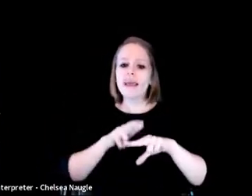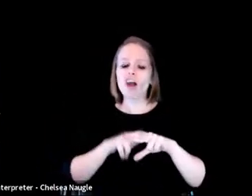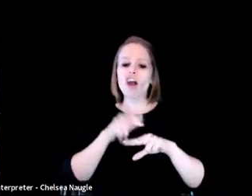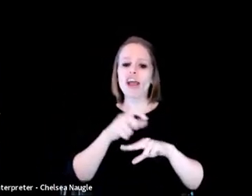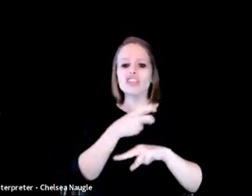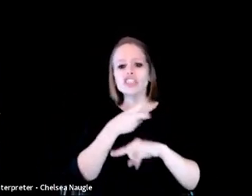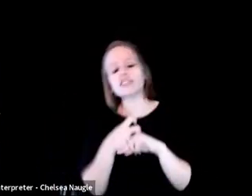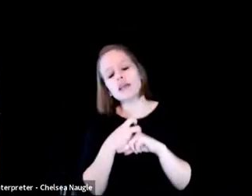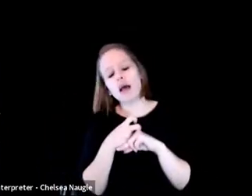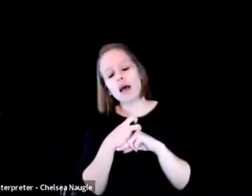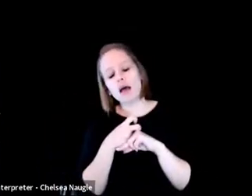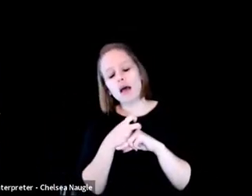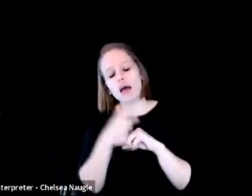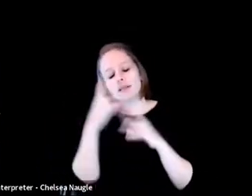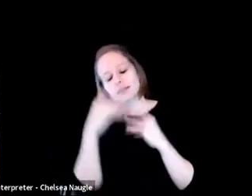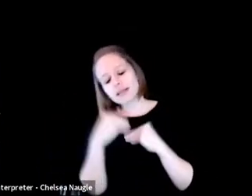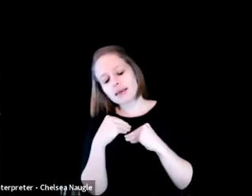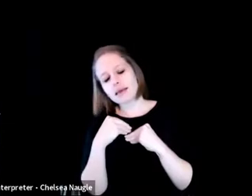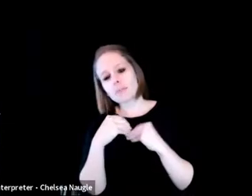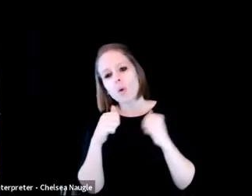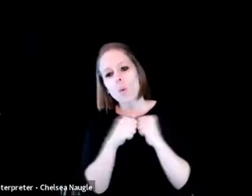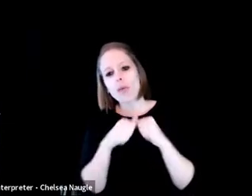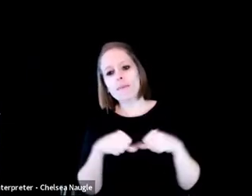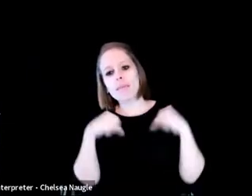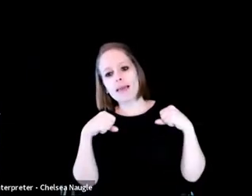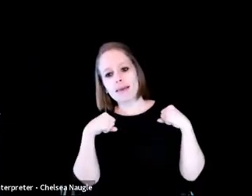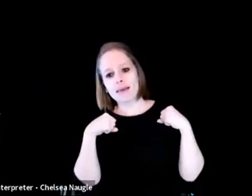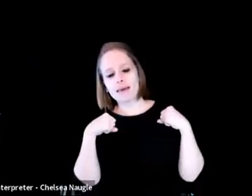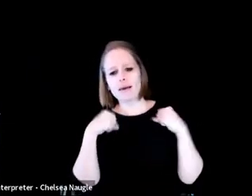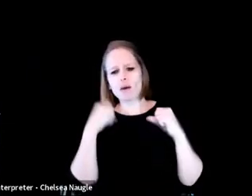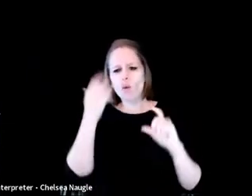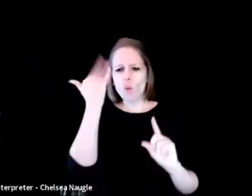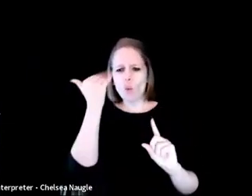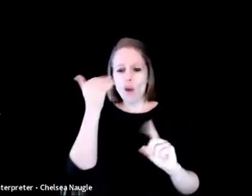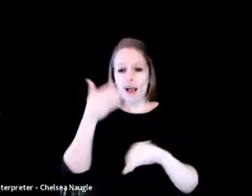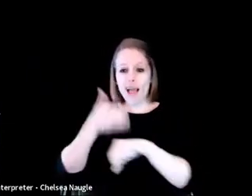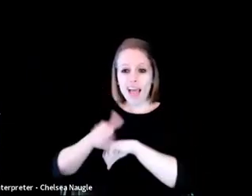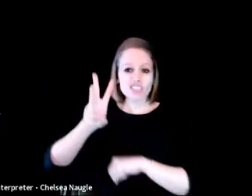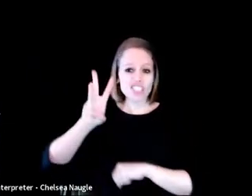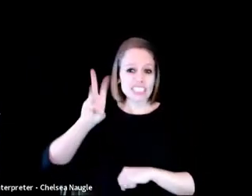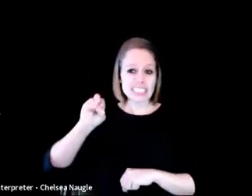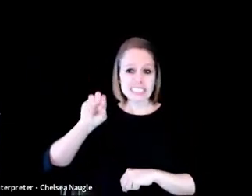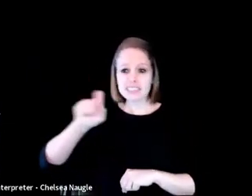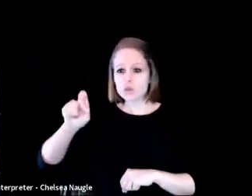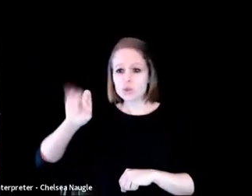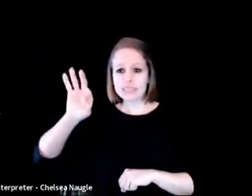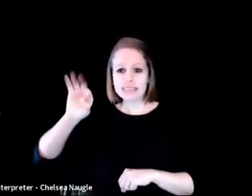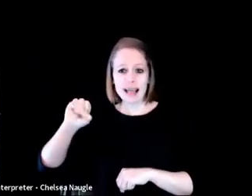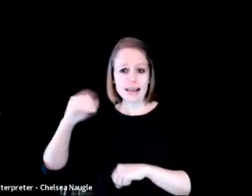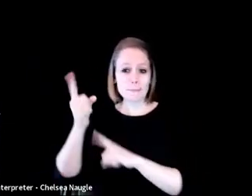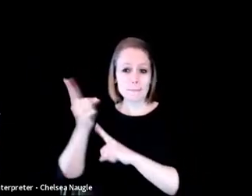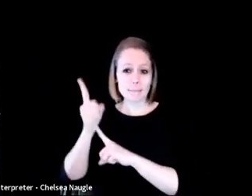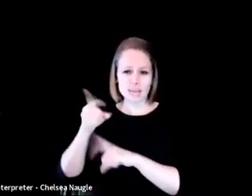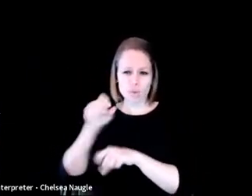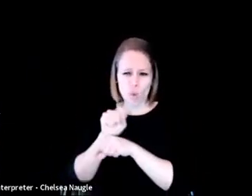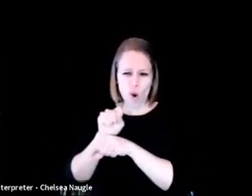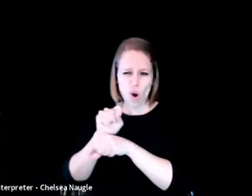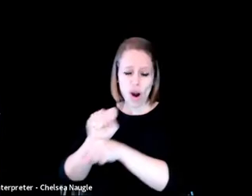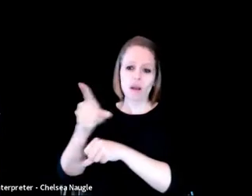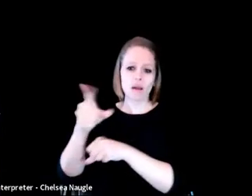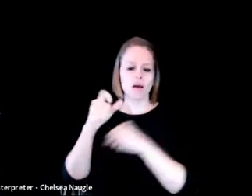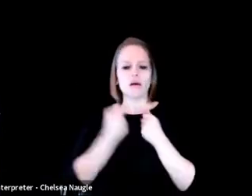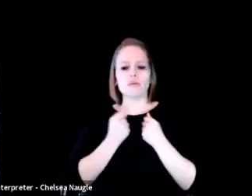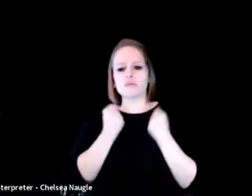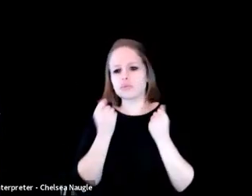would be exhausted after 60 to 90 minutes of work. There was just so much sensory output that she